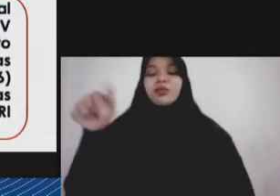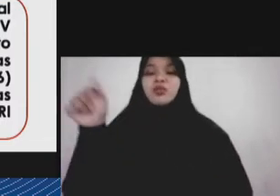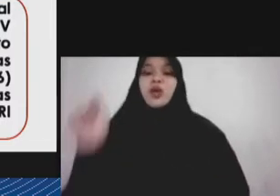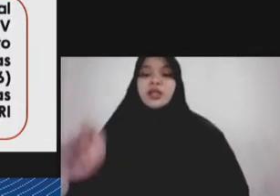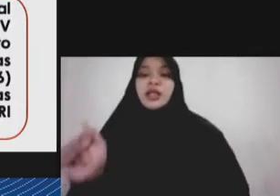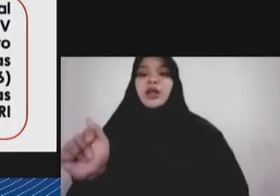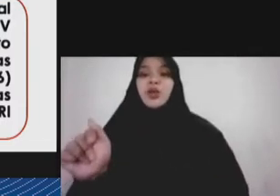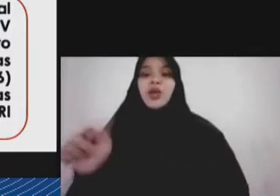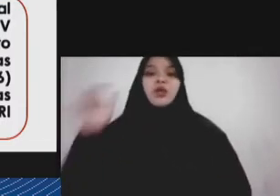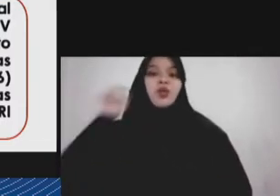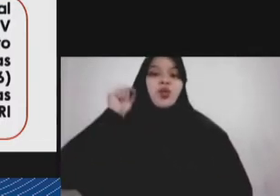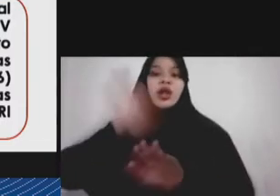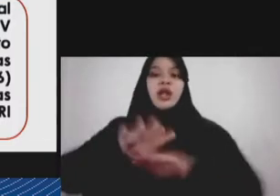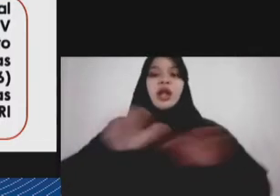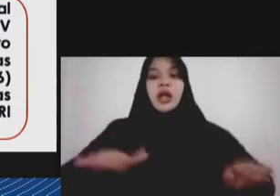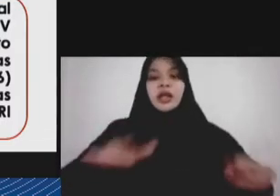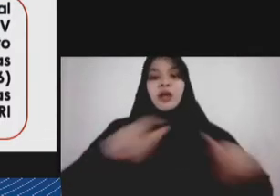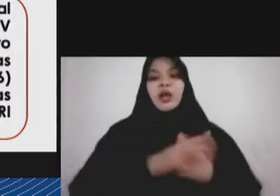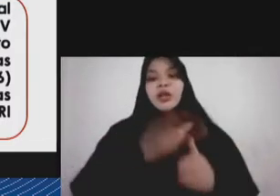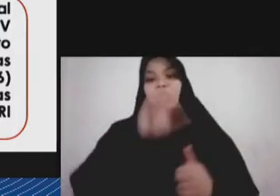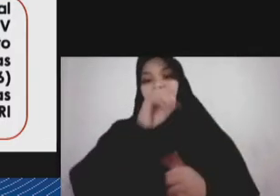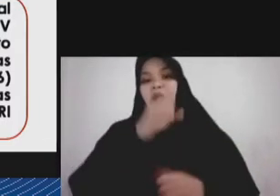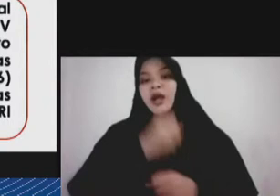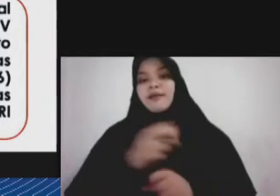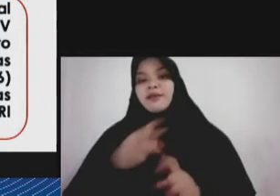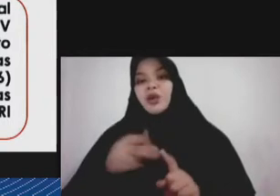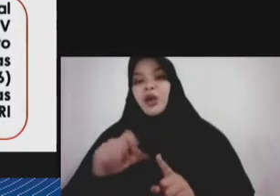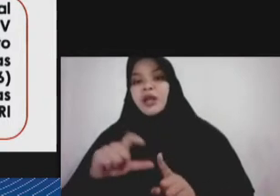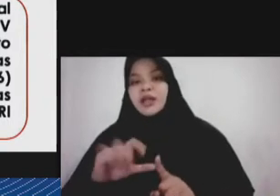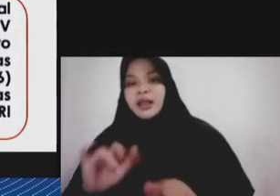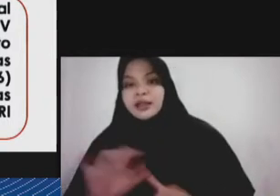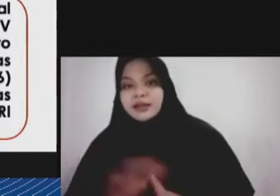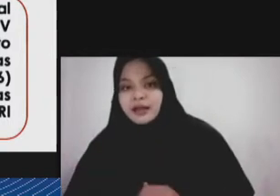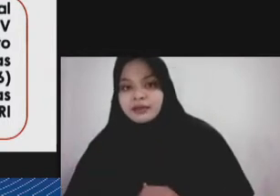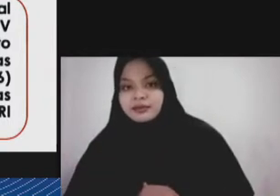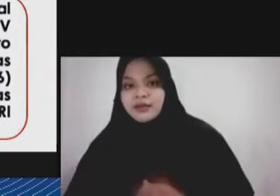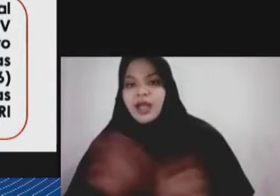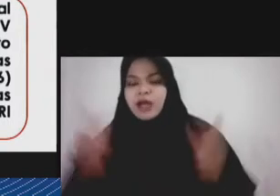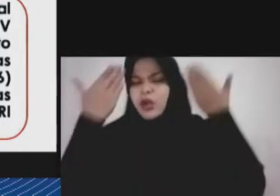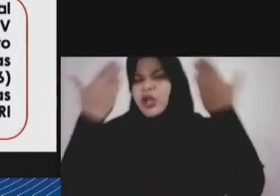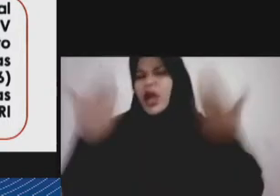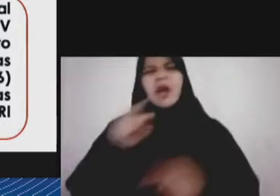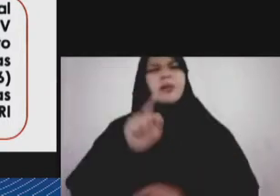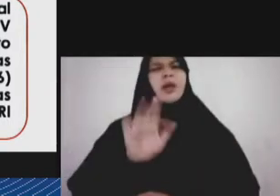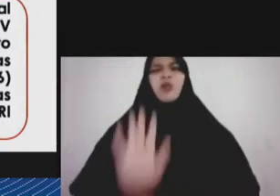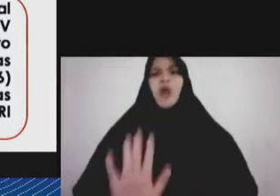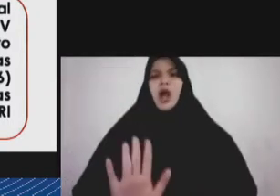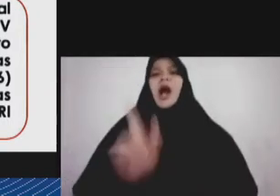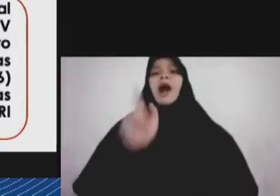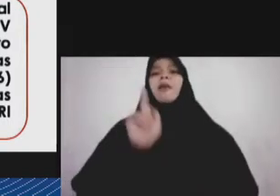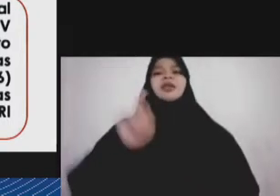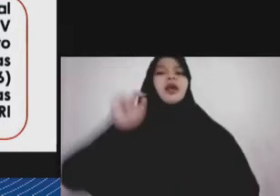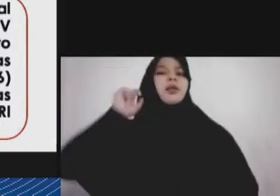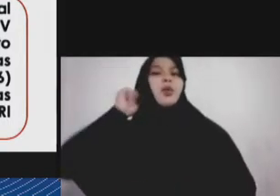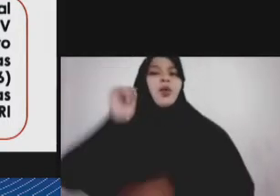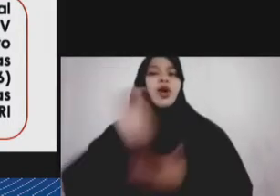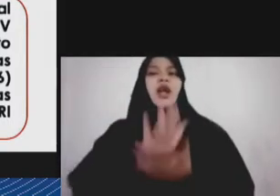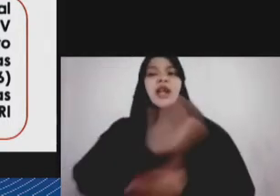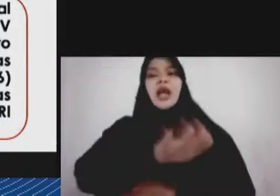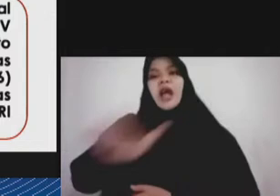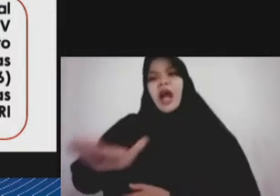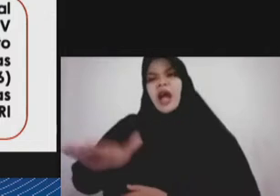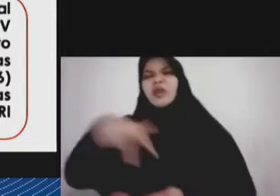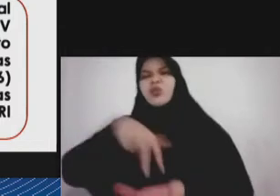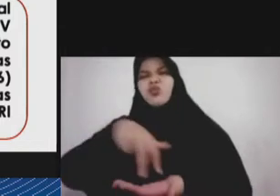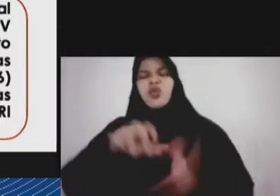graviora delicta, which means the most serious crime. Why is that? Because women and children are vulnerable groups